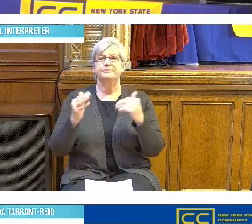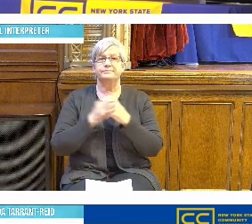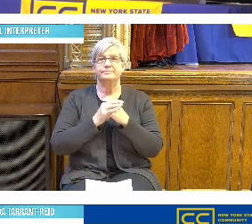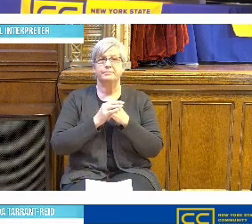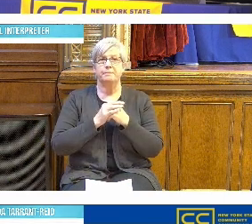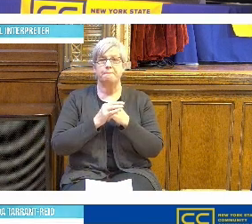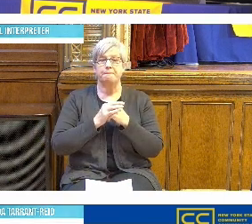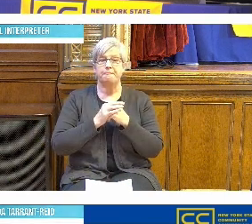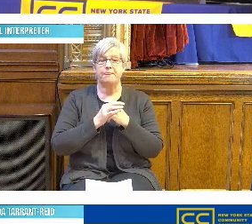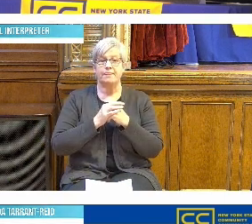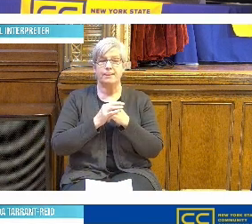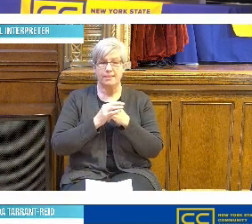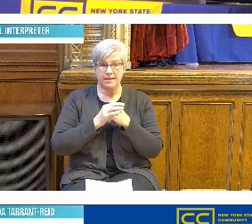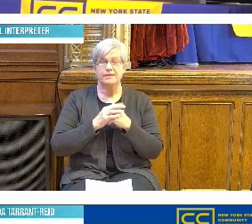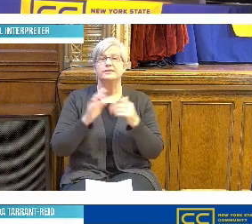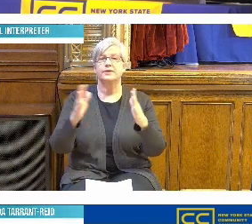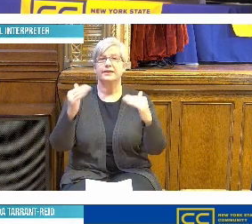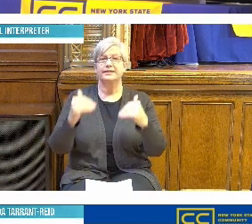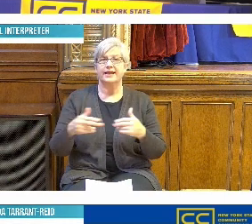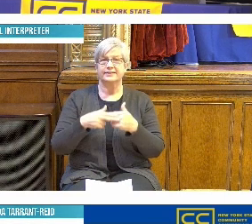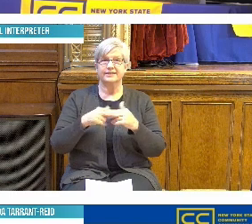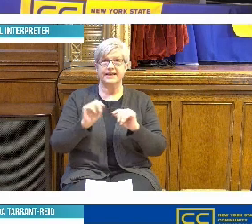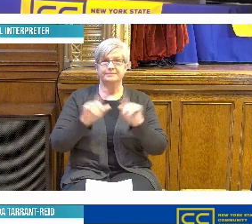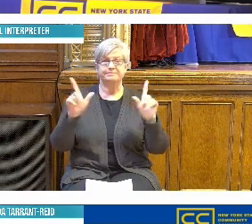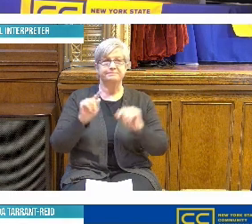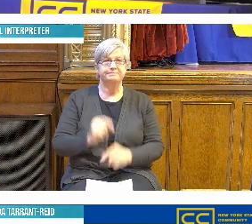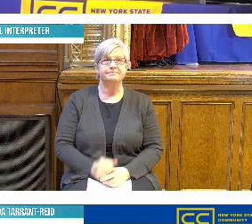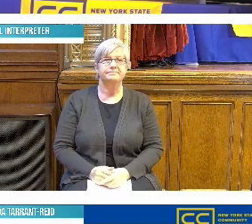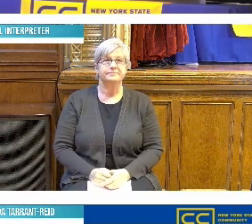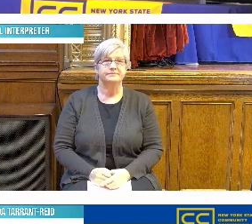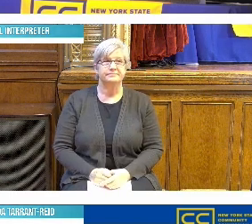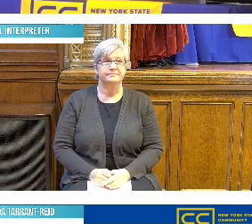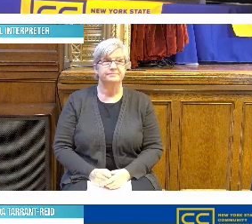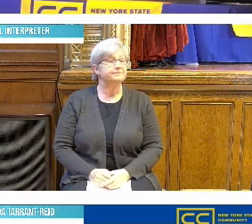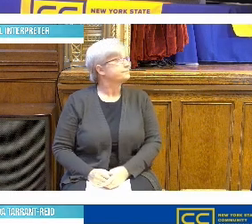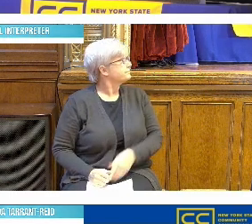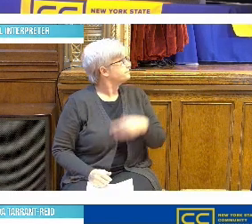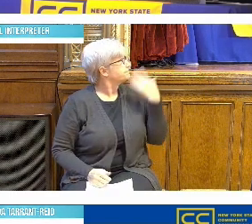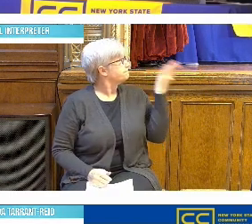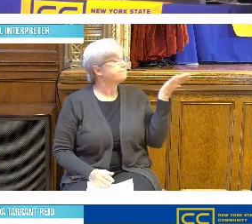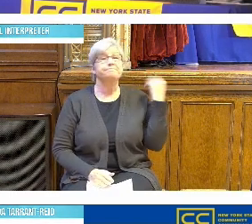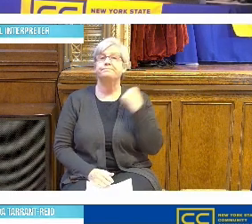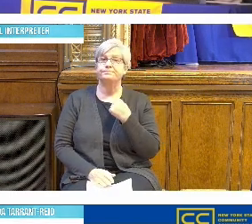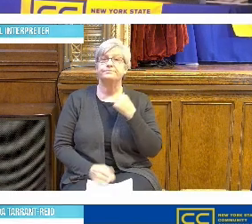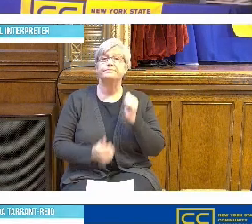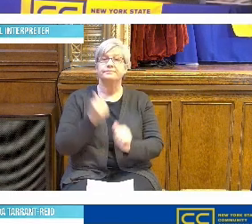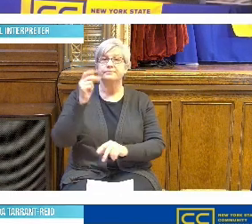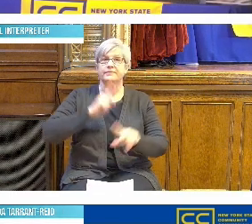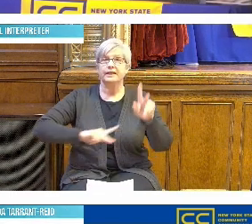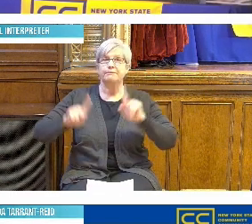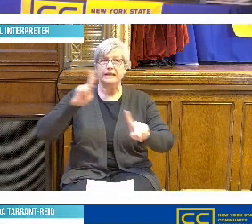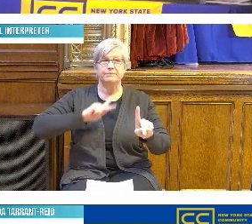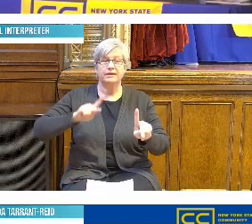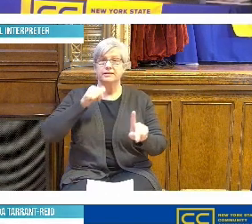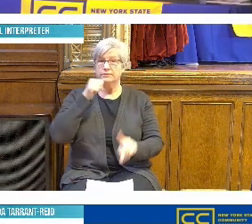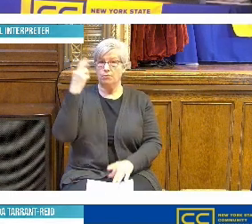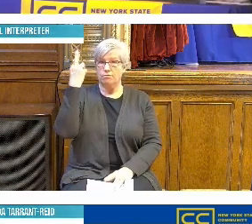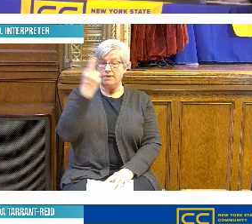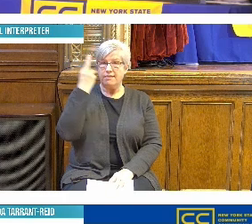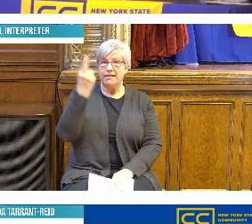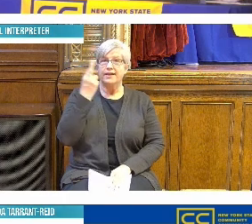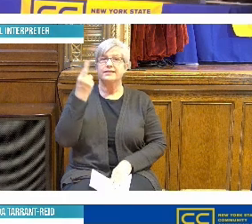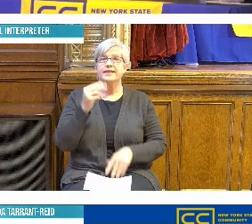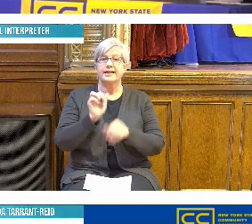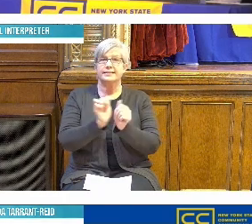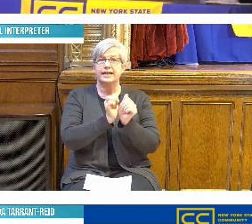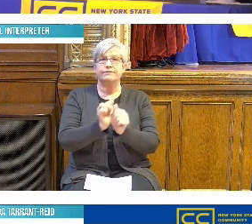brief overview and context. We'll go to the next slide. And so most people don't know that